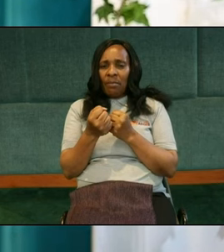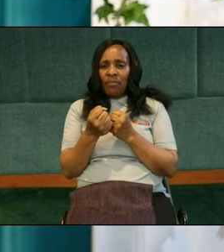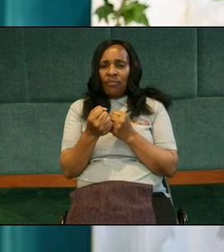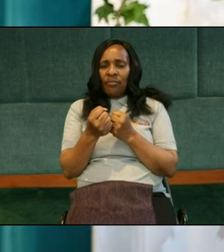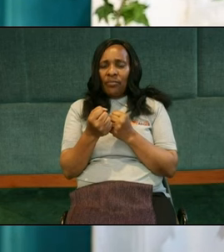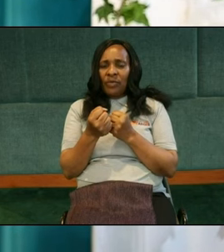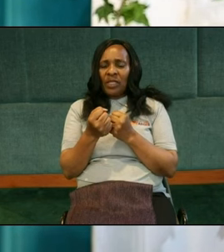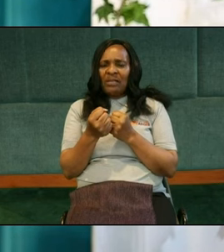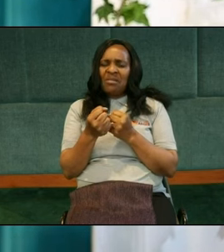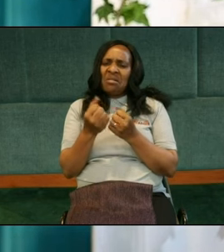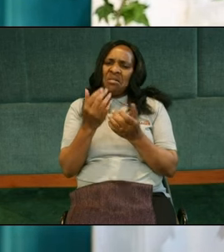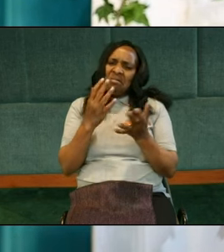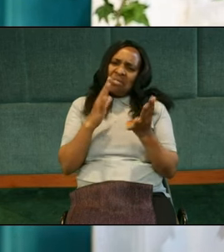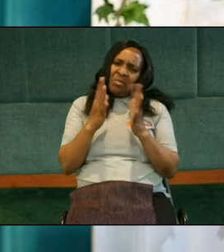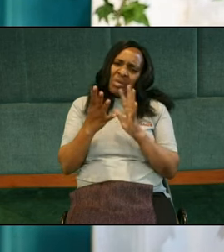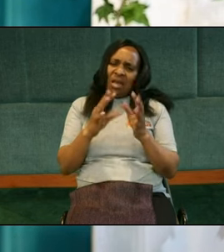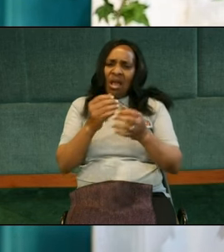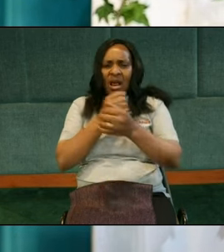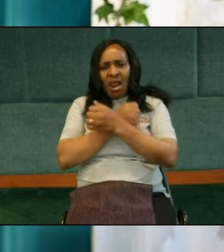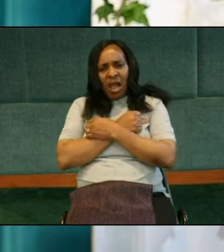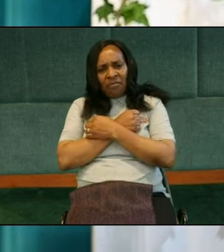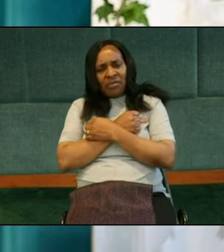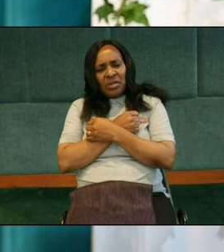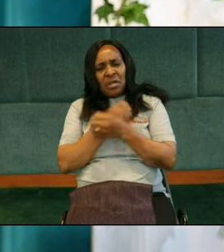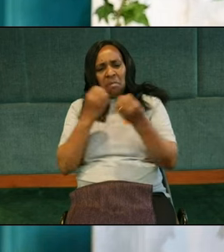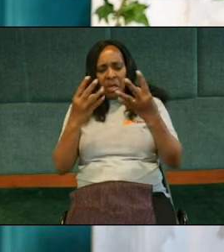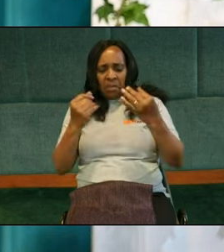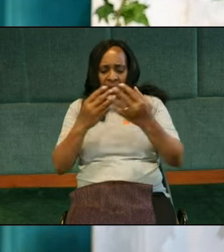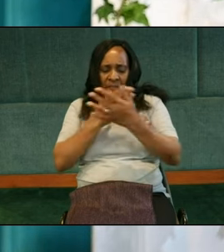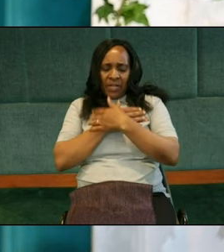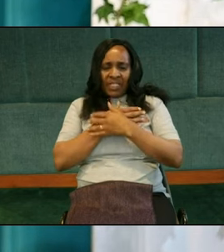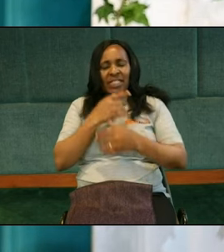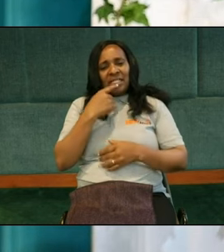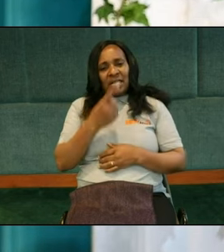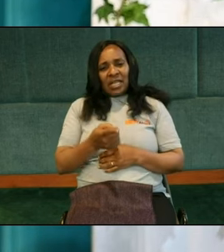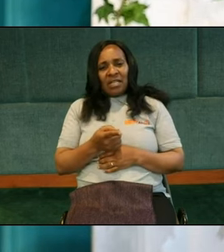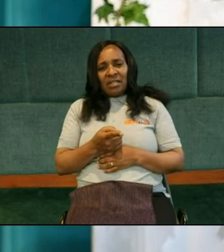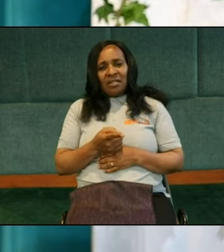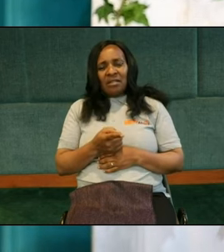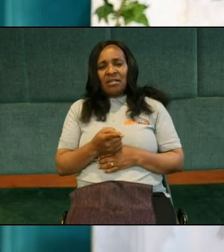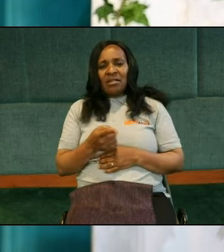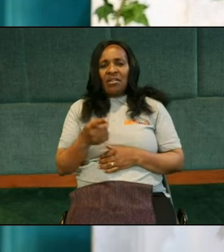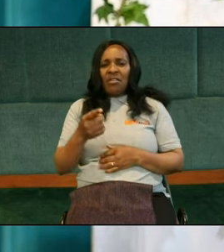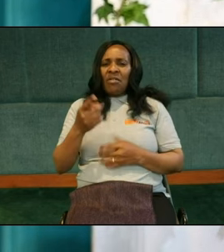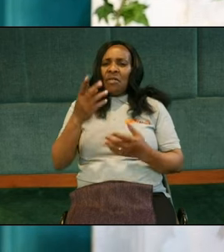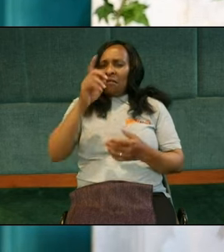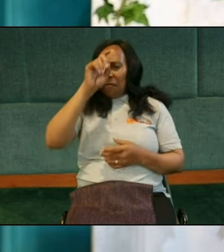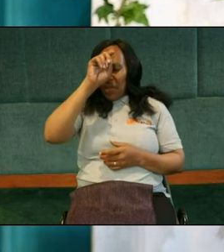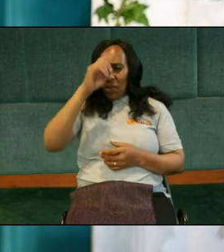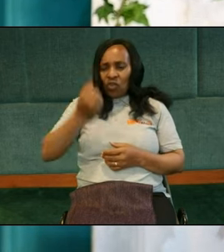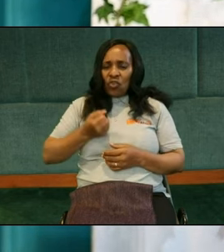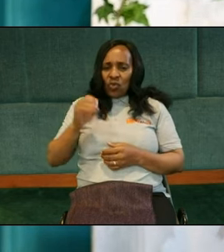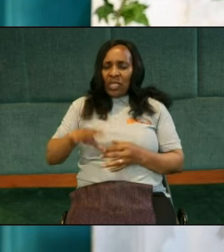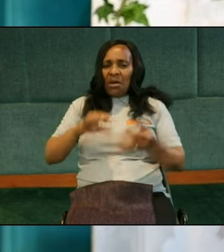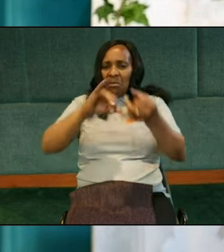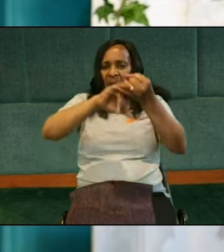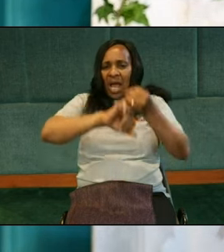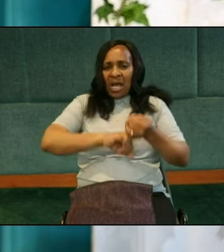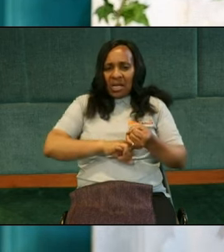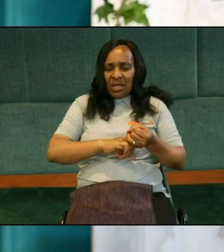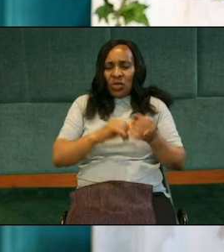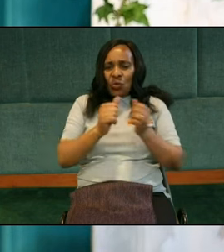he somehow loved many foreign women besides Pharaoh's daughter, Moabites, Ammonites,